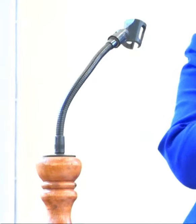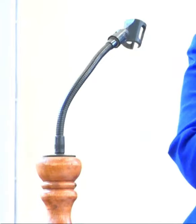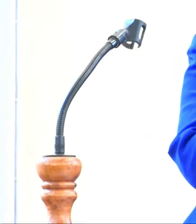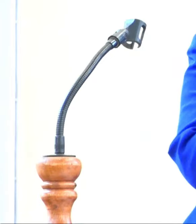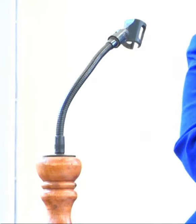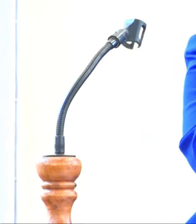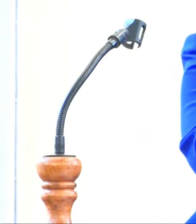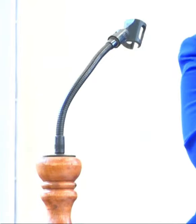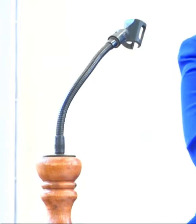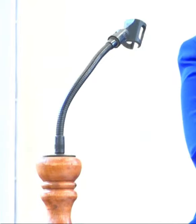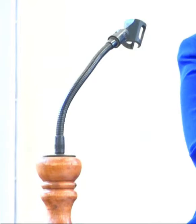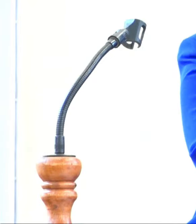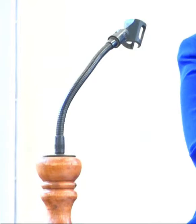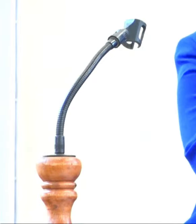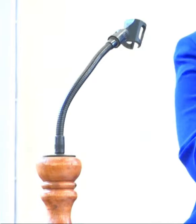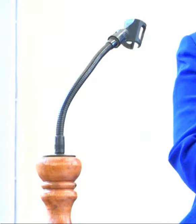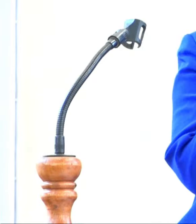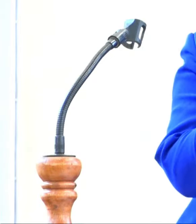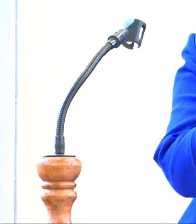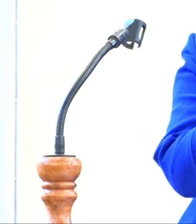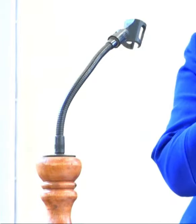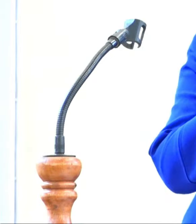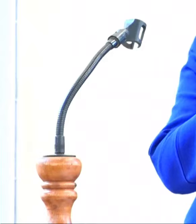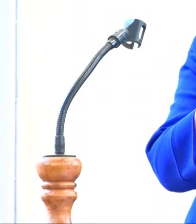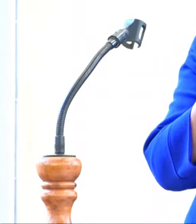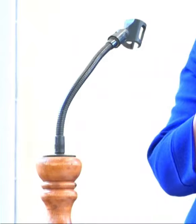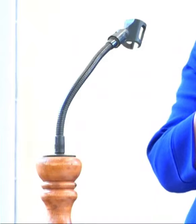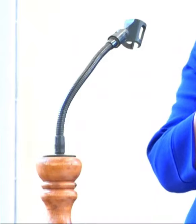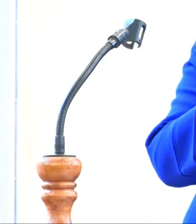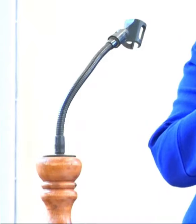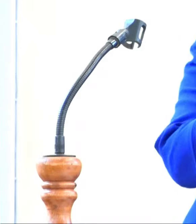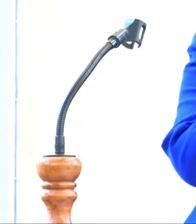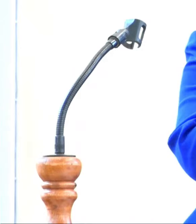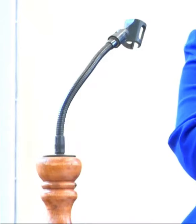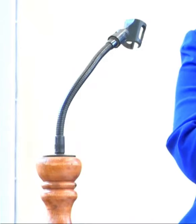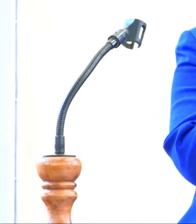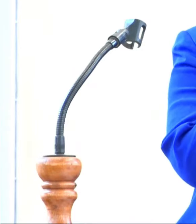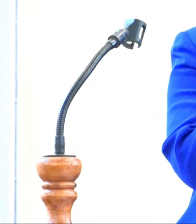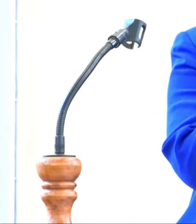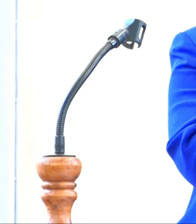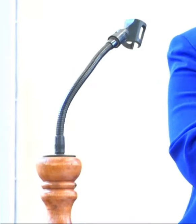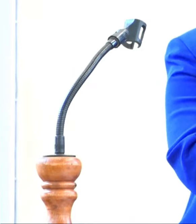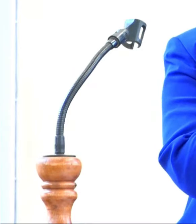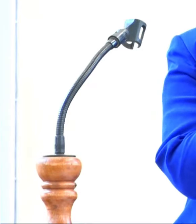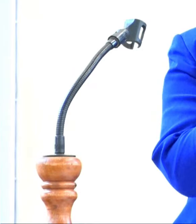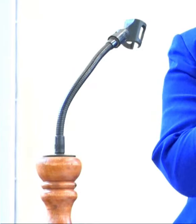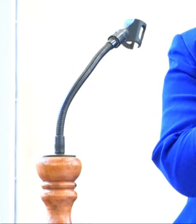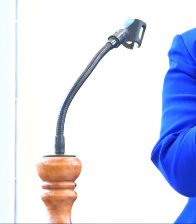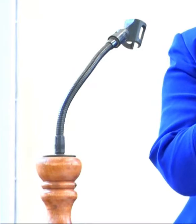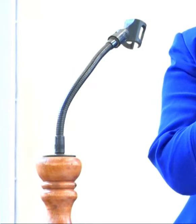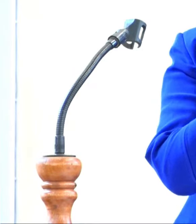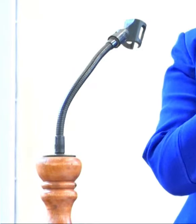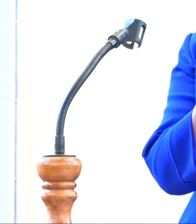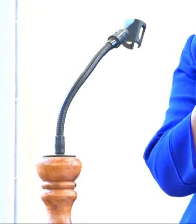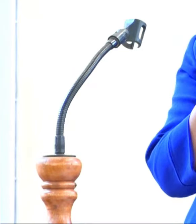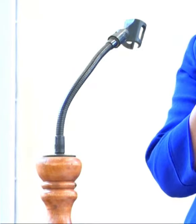on with the spirit of their ministry and the work that they started. We are continuing to heal from the trauma that came from all that.